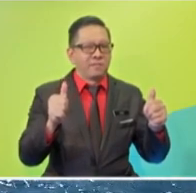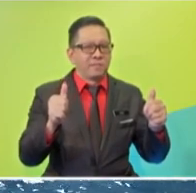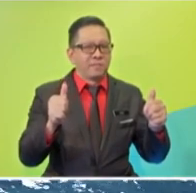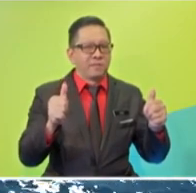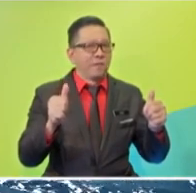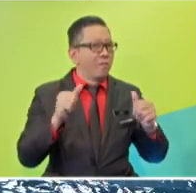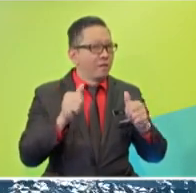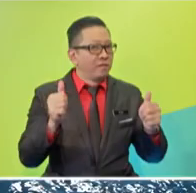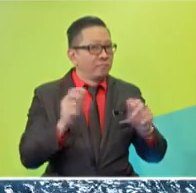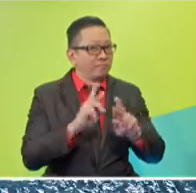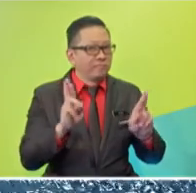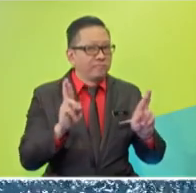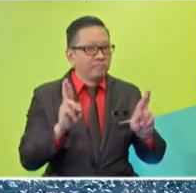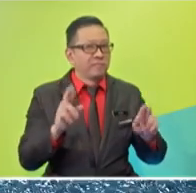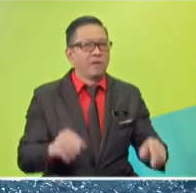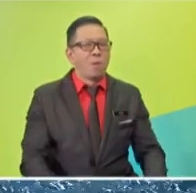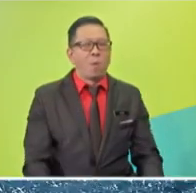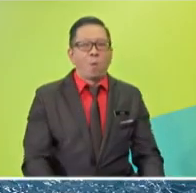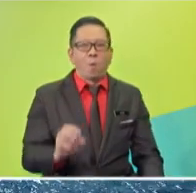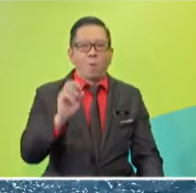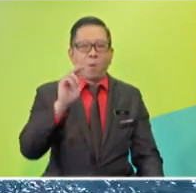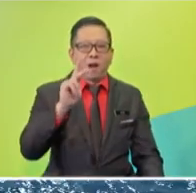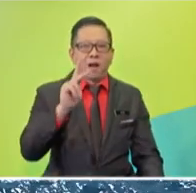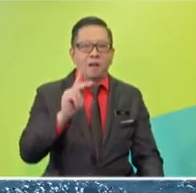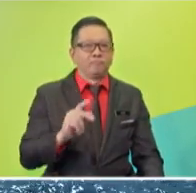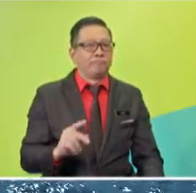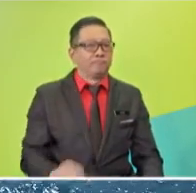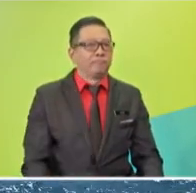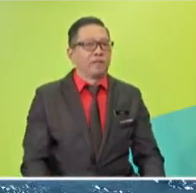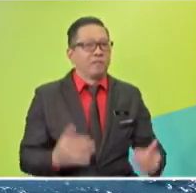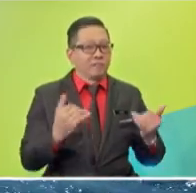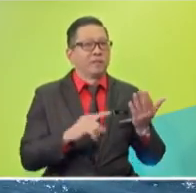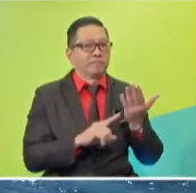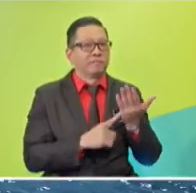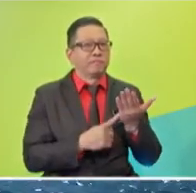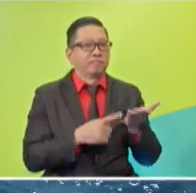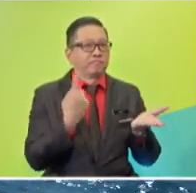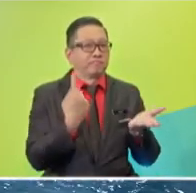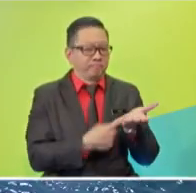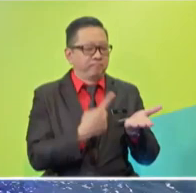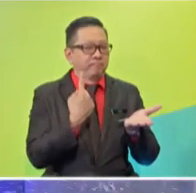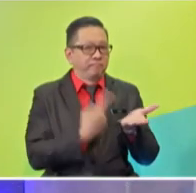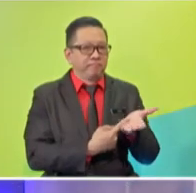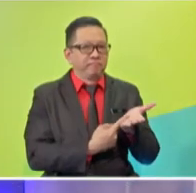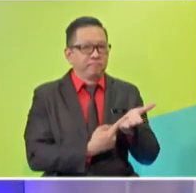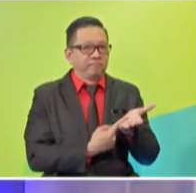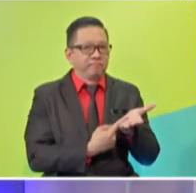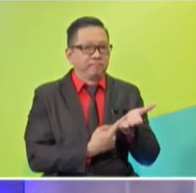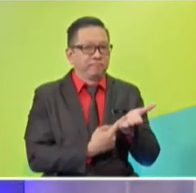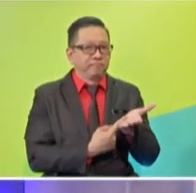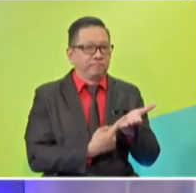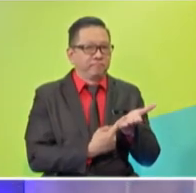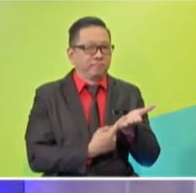Ningzi. Okay. All right, so we are good to go. Mm-hmm. So let's listen.